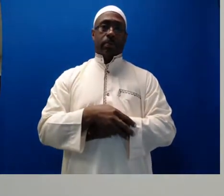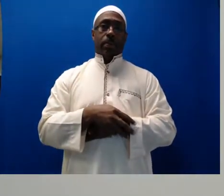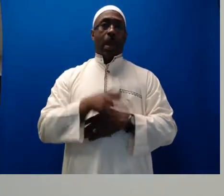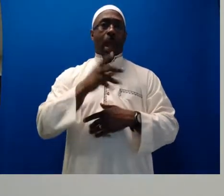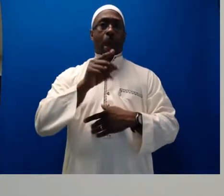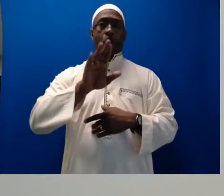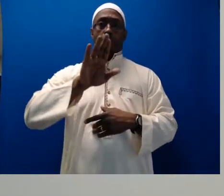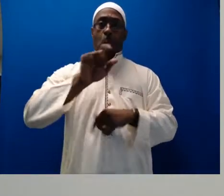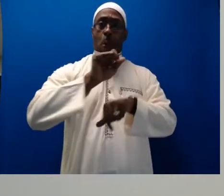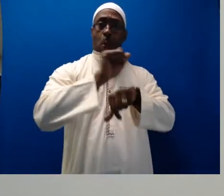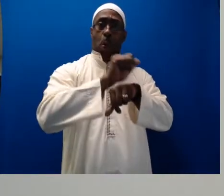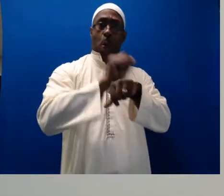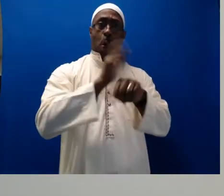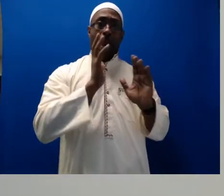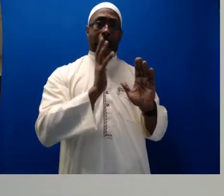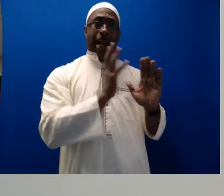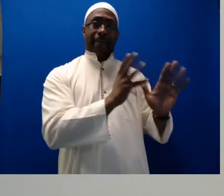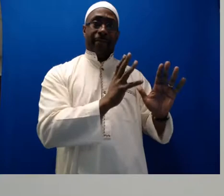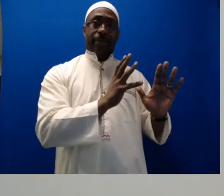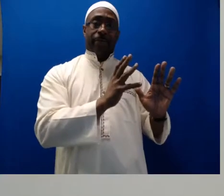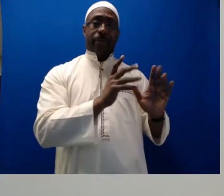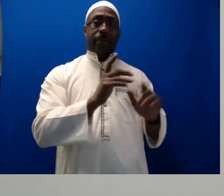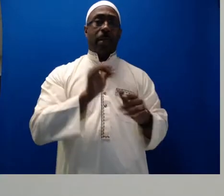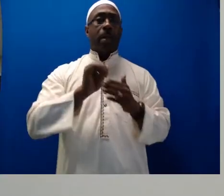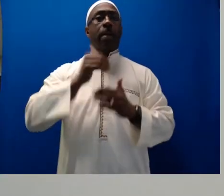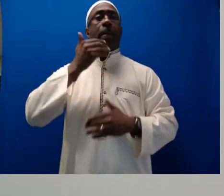That is better for you if you only knew.